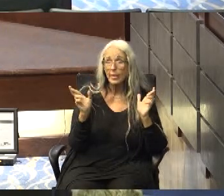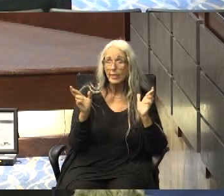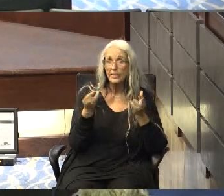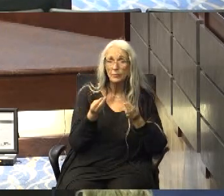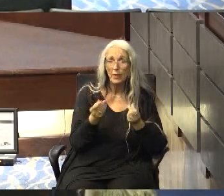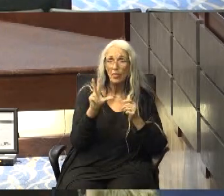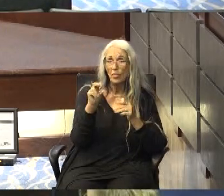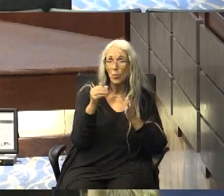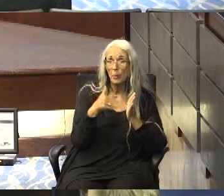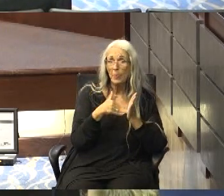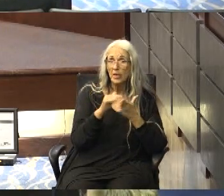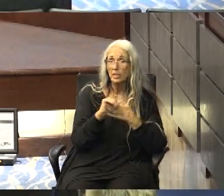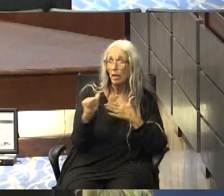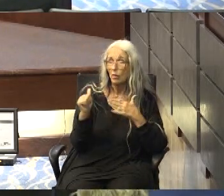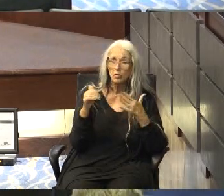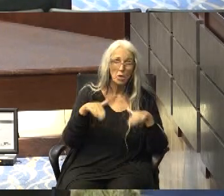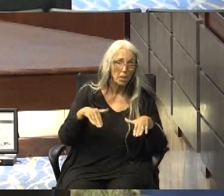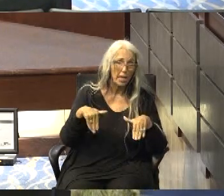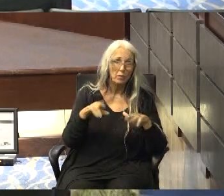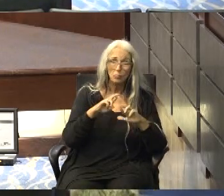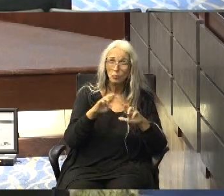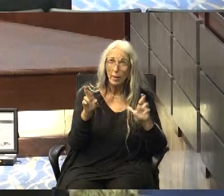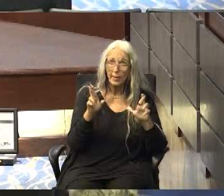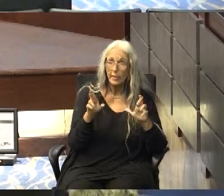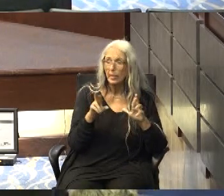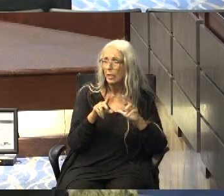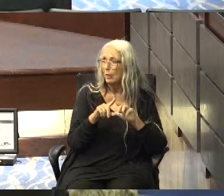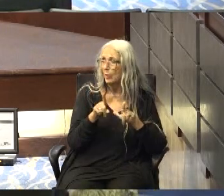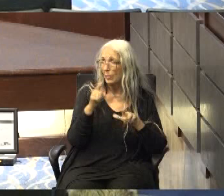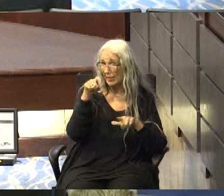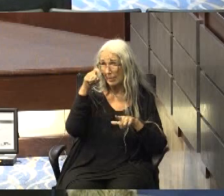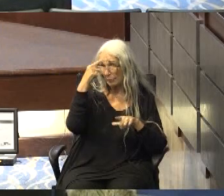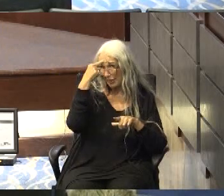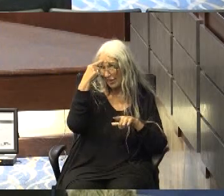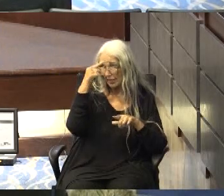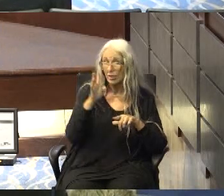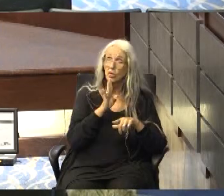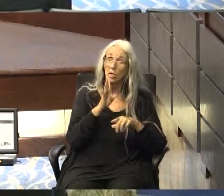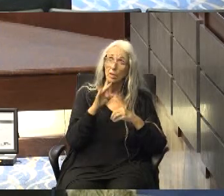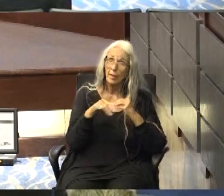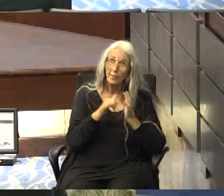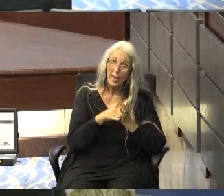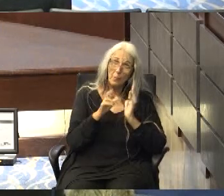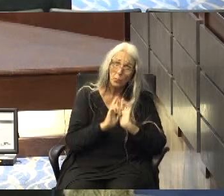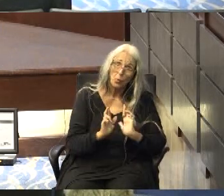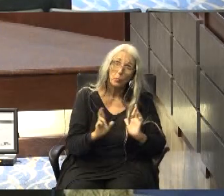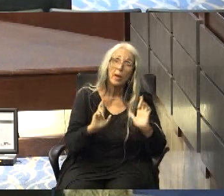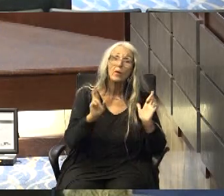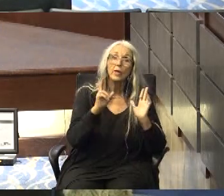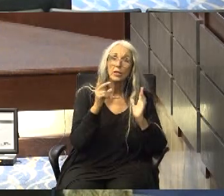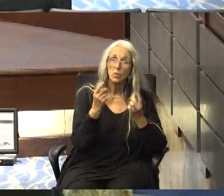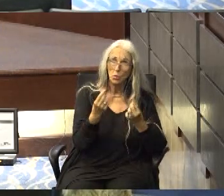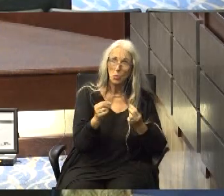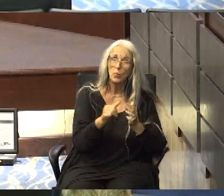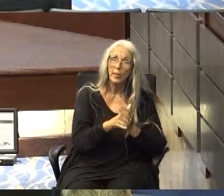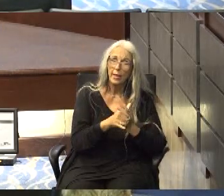billion, whatever the number is. We're not ready to do that yet, but we need to be thinking about it. And we need to be prepared